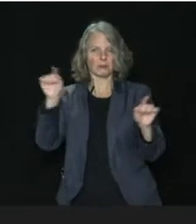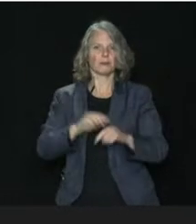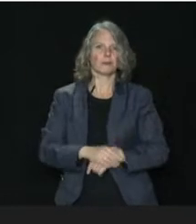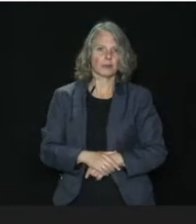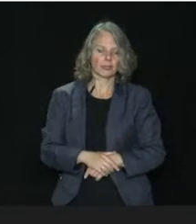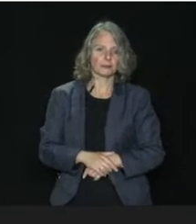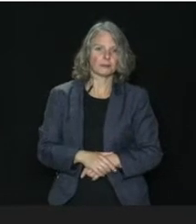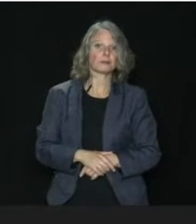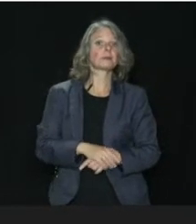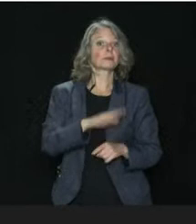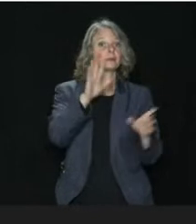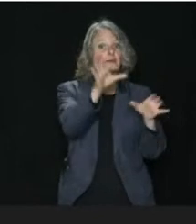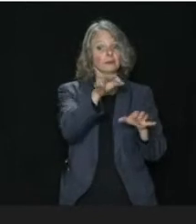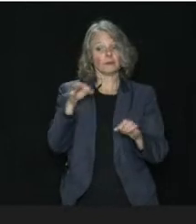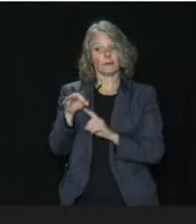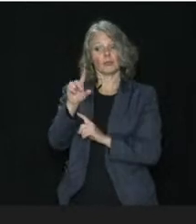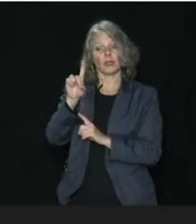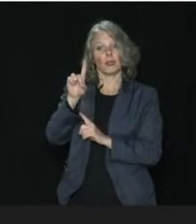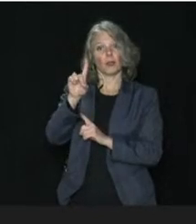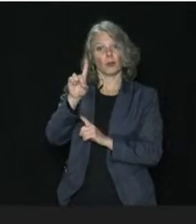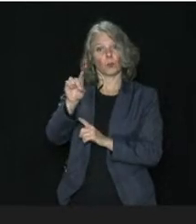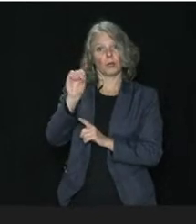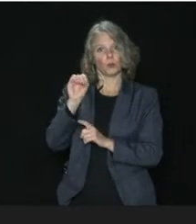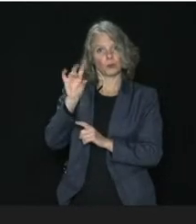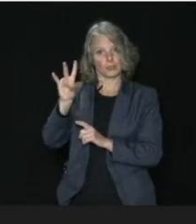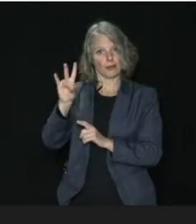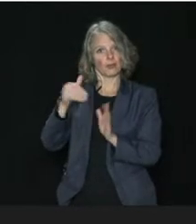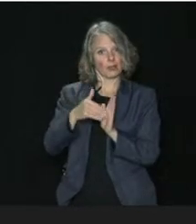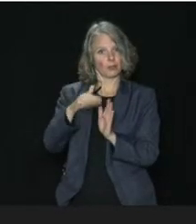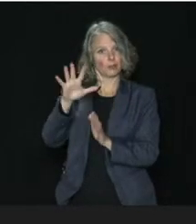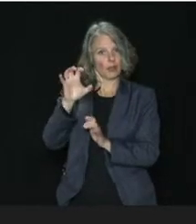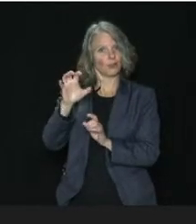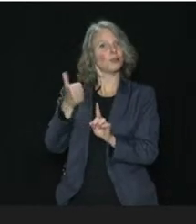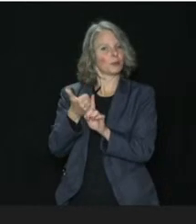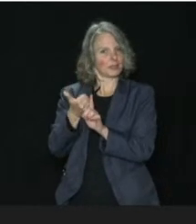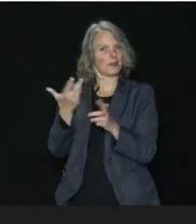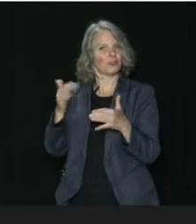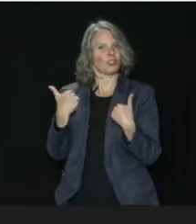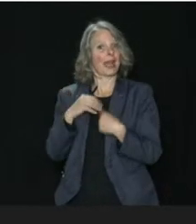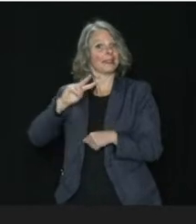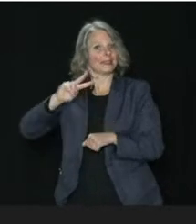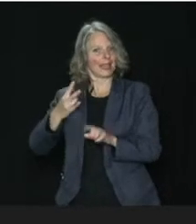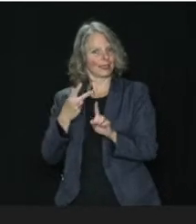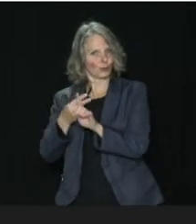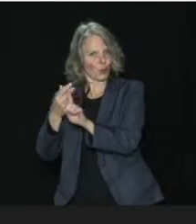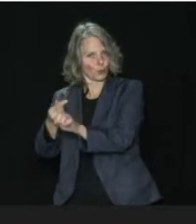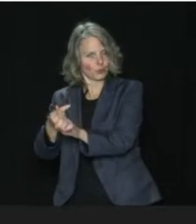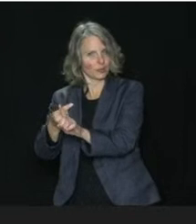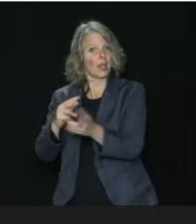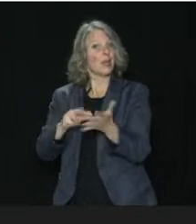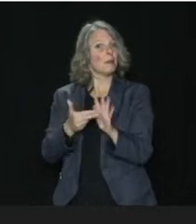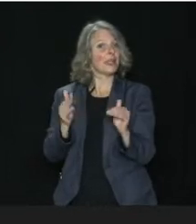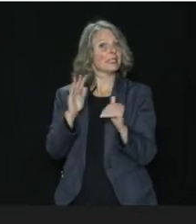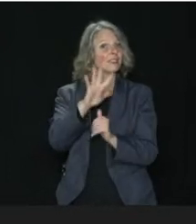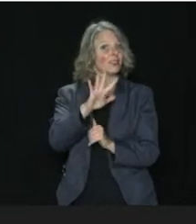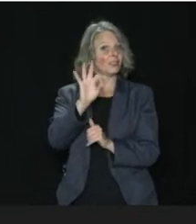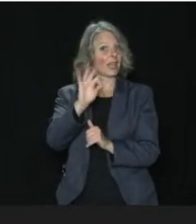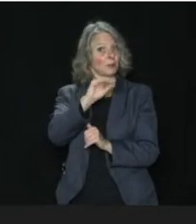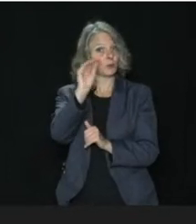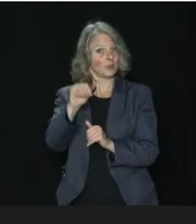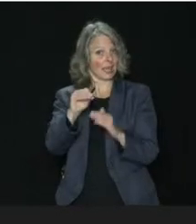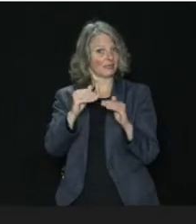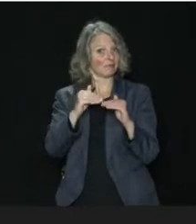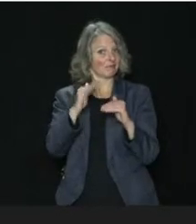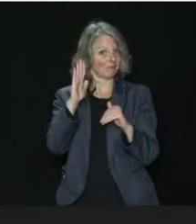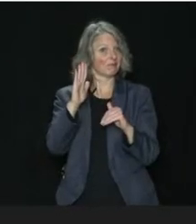Of that, 107,596 were second doses. That means that over 59% of adults in First